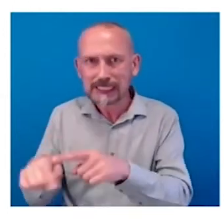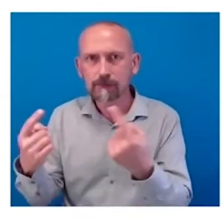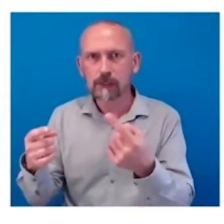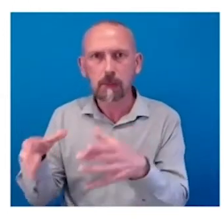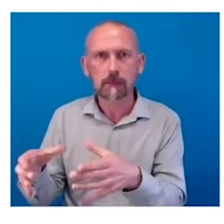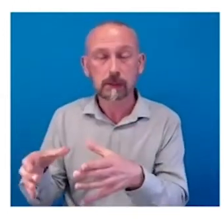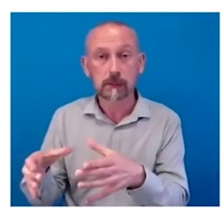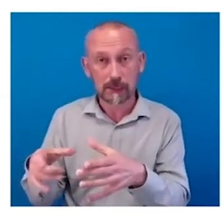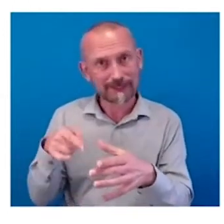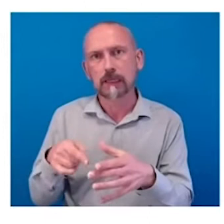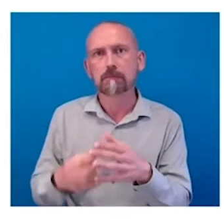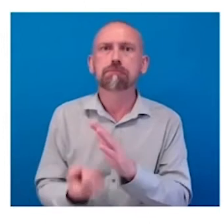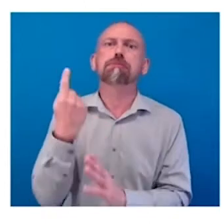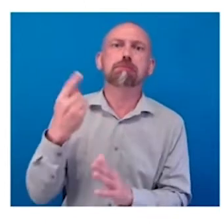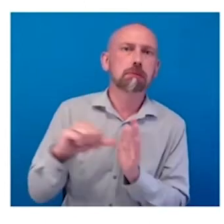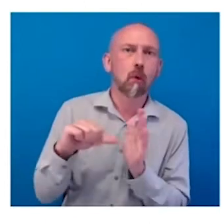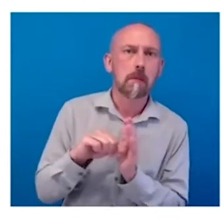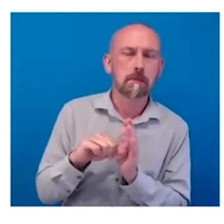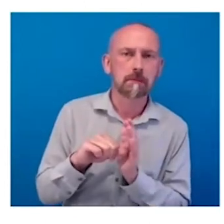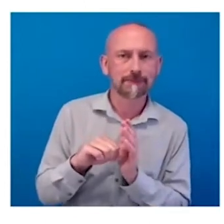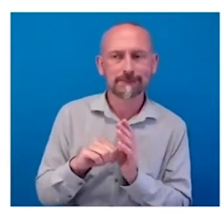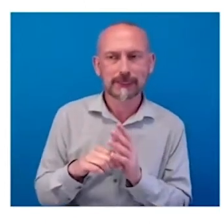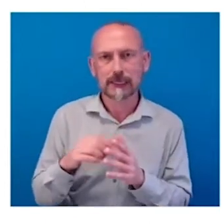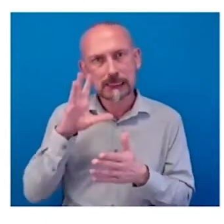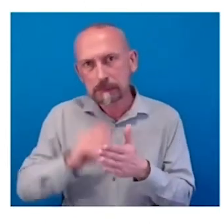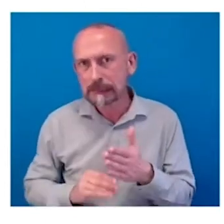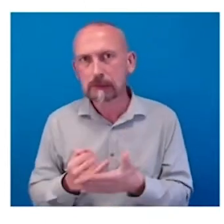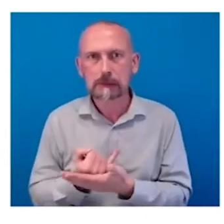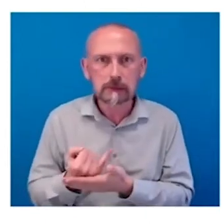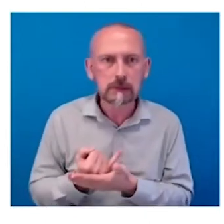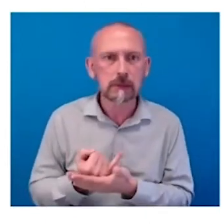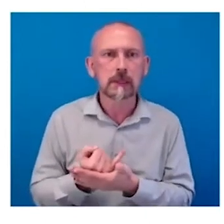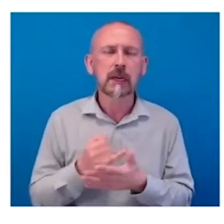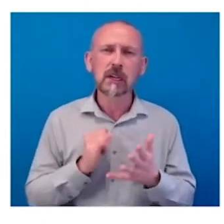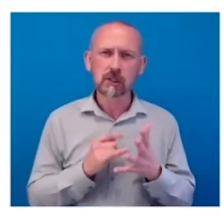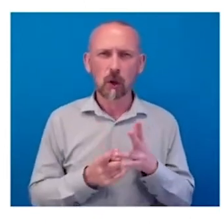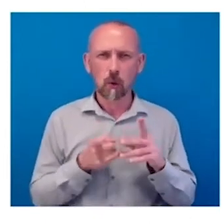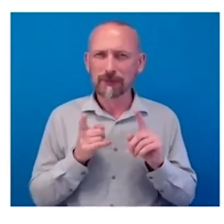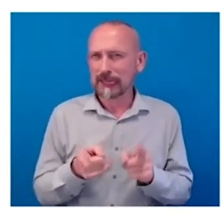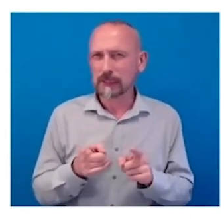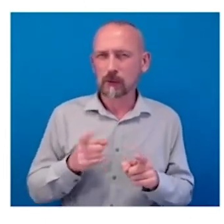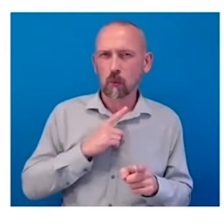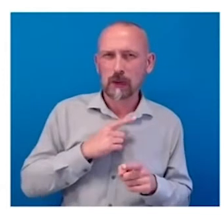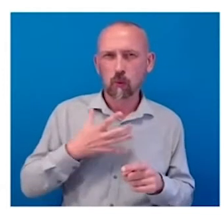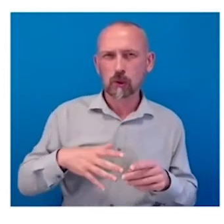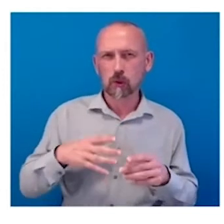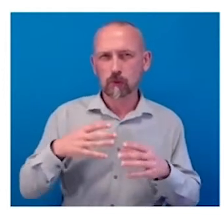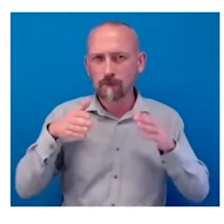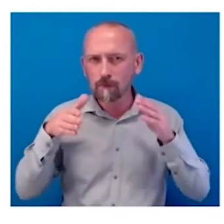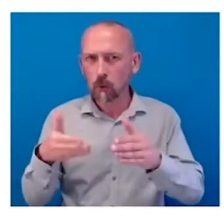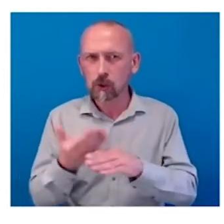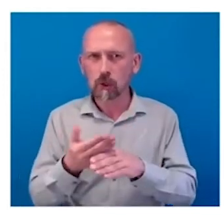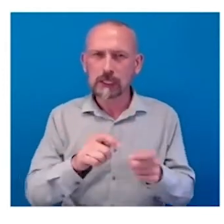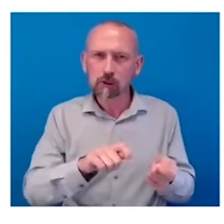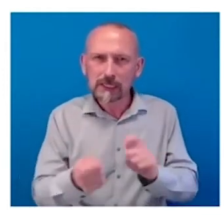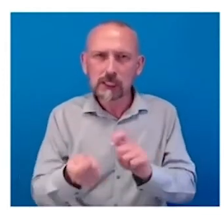had. So that is why we wanted to focus on those transitions into employment. And we also think